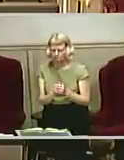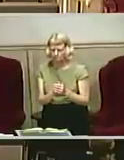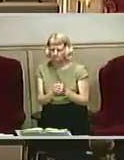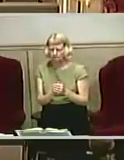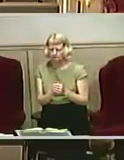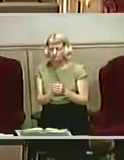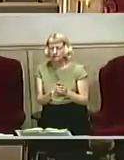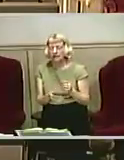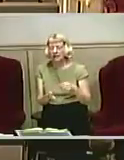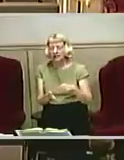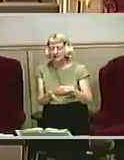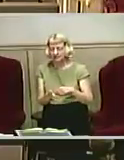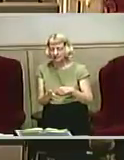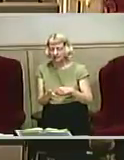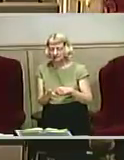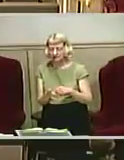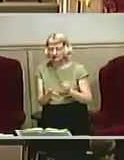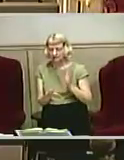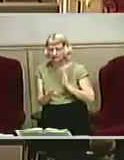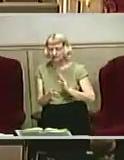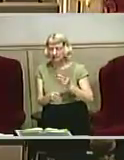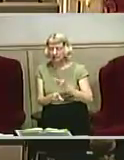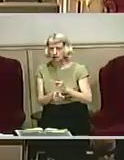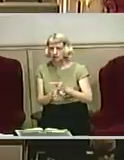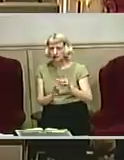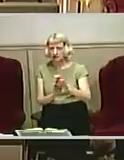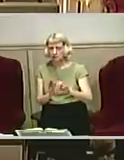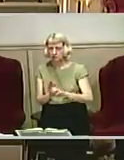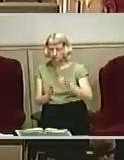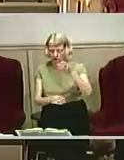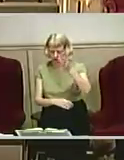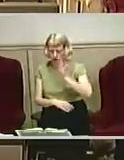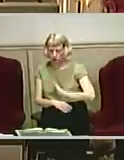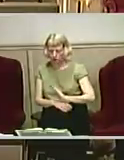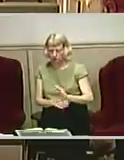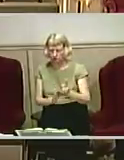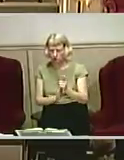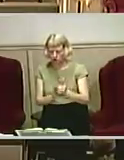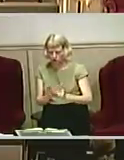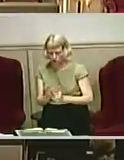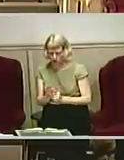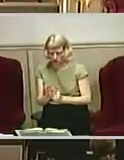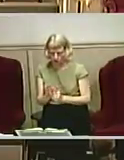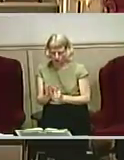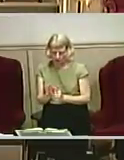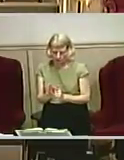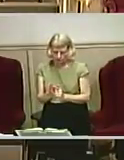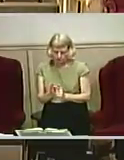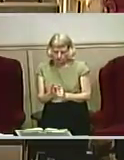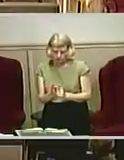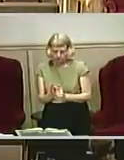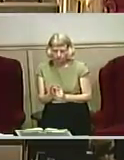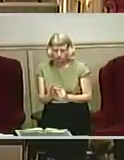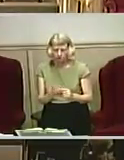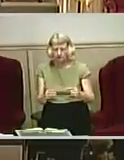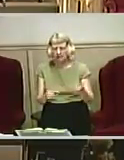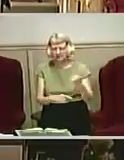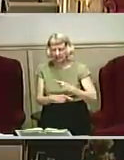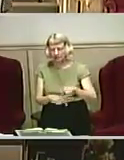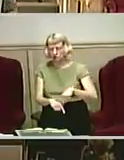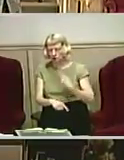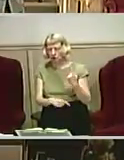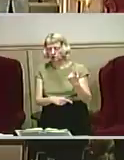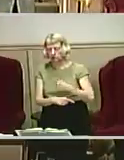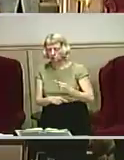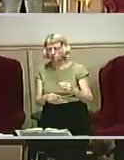And this, of course, is going back into keeping of the commandments, of God's commandments, keeping of the law. Your days will be lengthened out. Your days will be multiplied. You will be